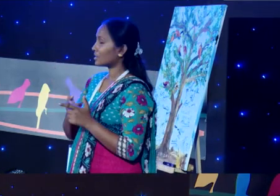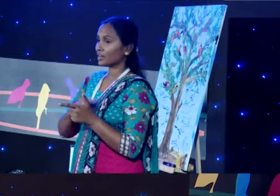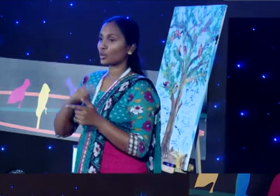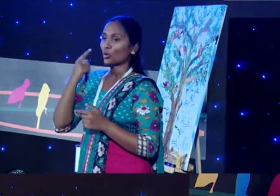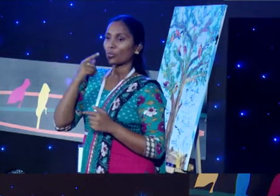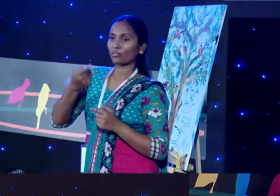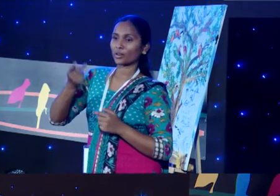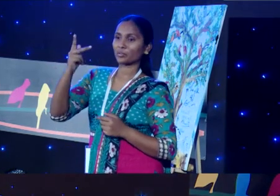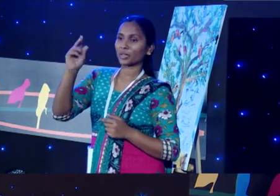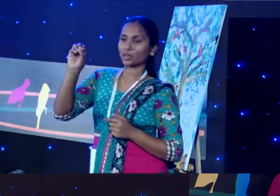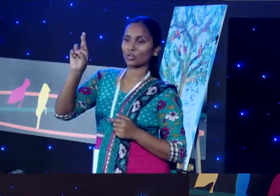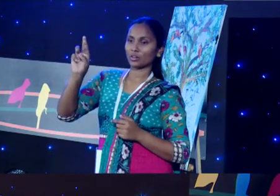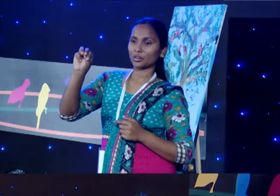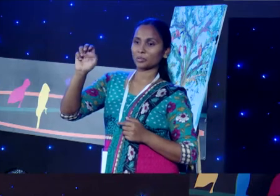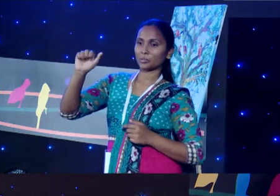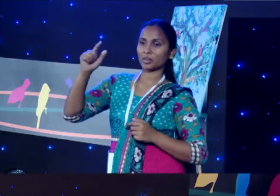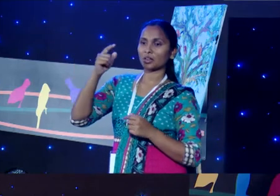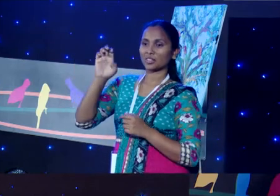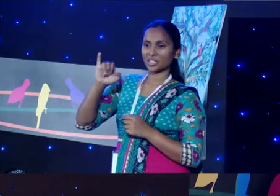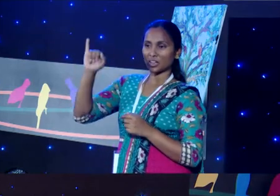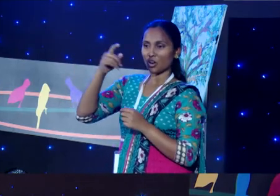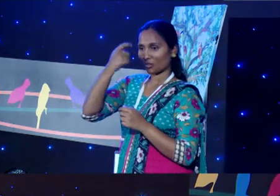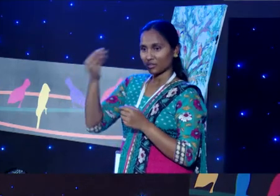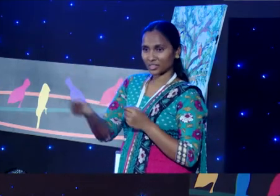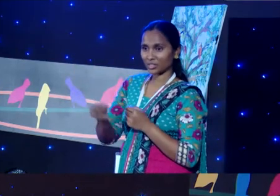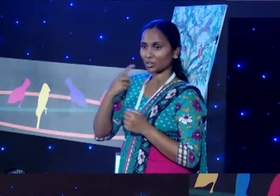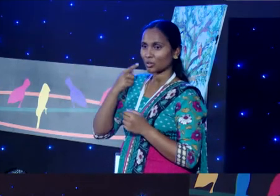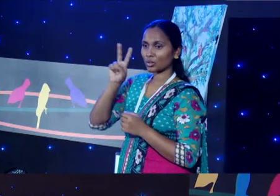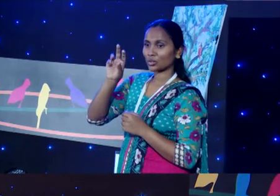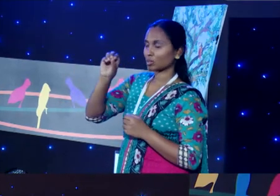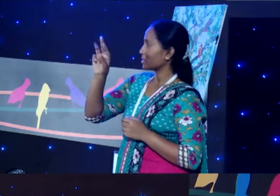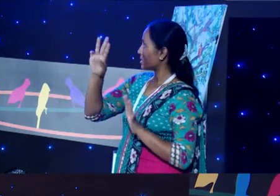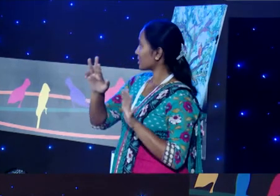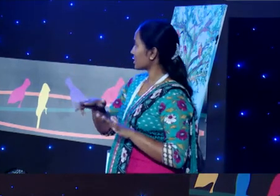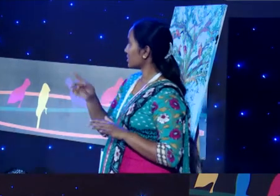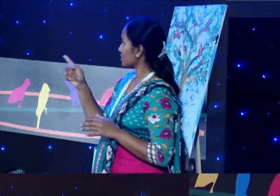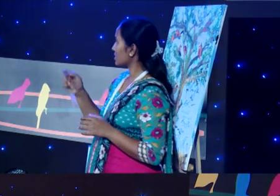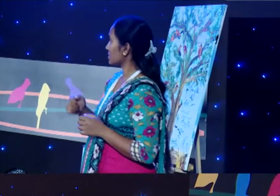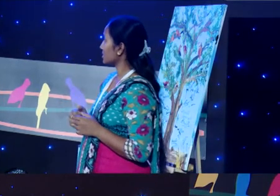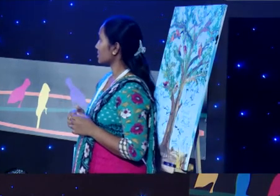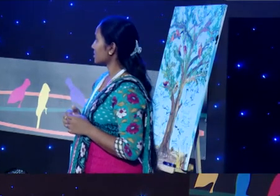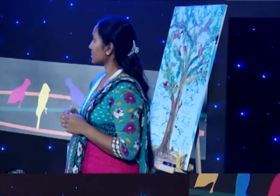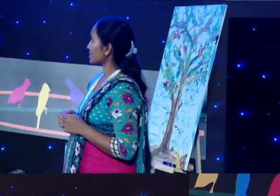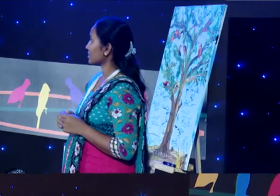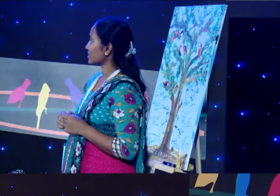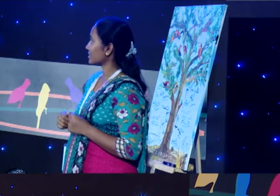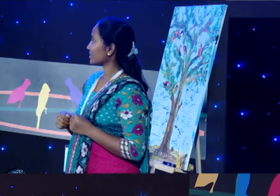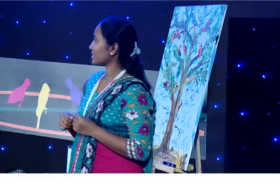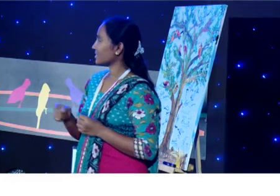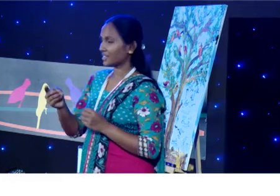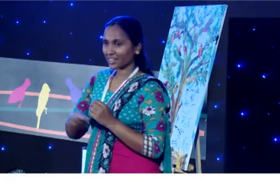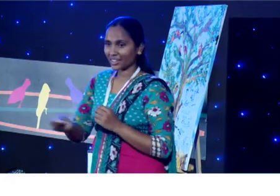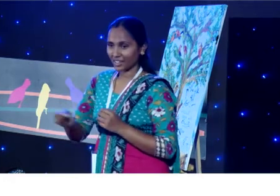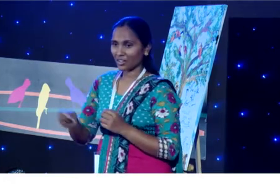here? Like, been to Koramangala, seen Koramangala, a lot of people. So back in 2009, I was living very close to this place called Forum Mall, very close to